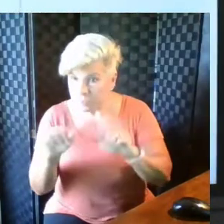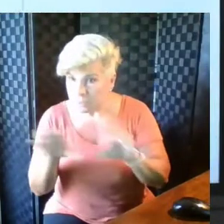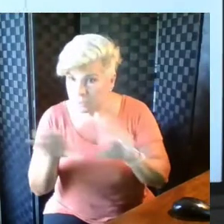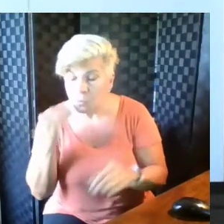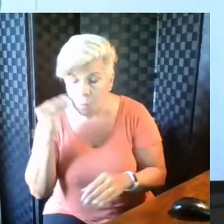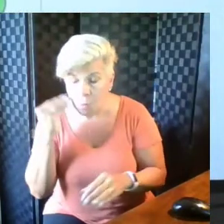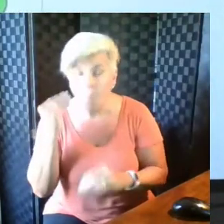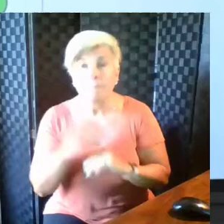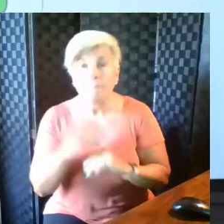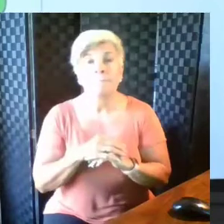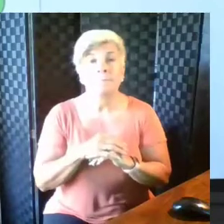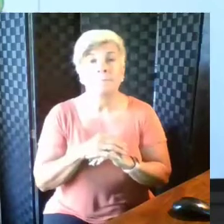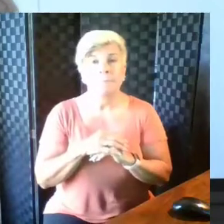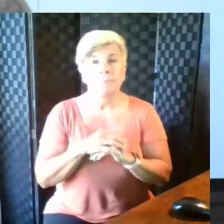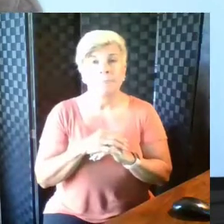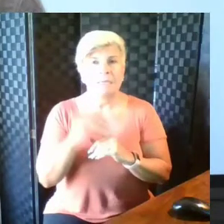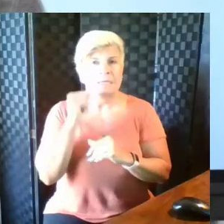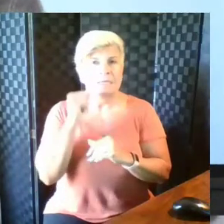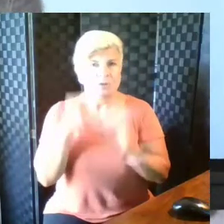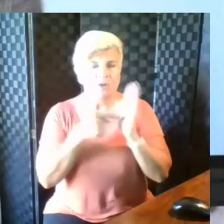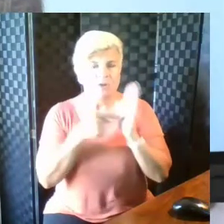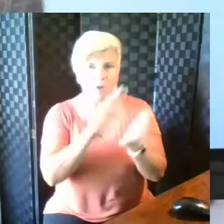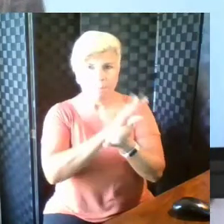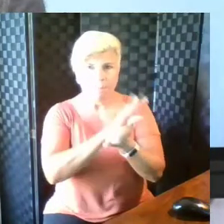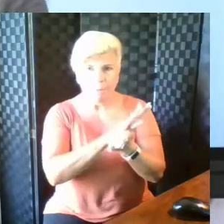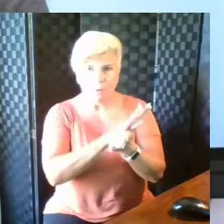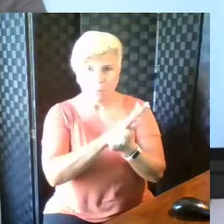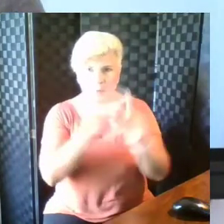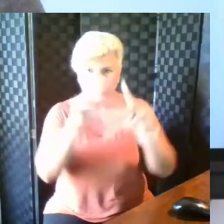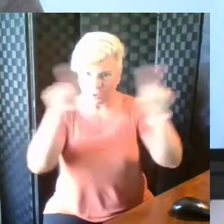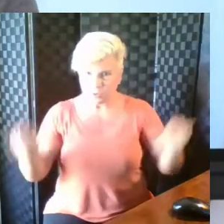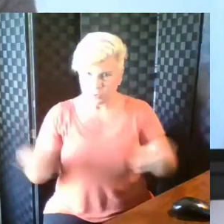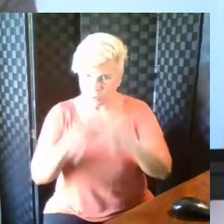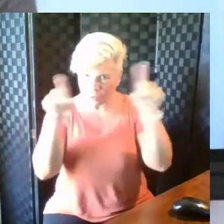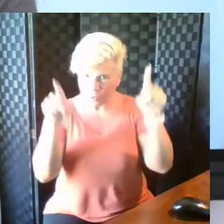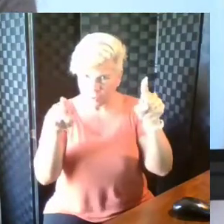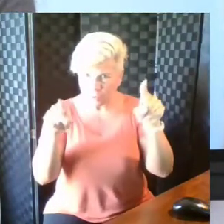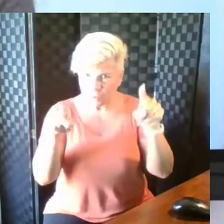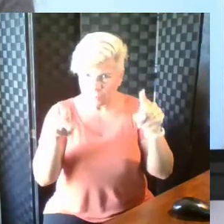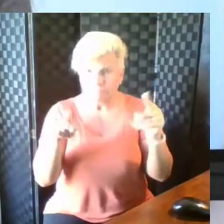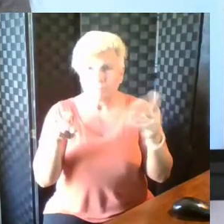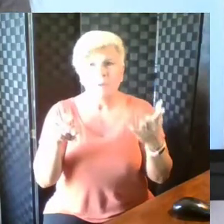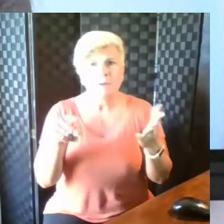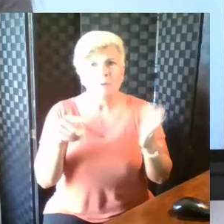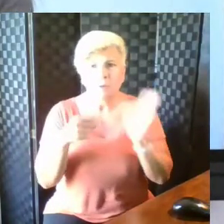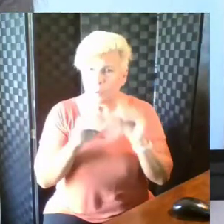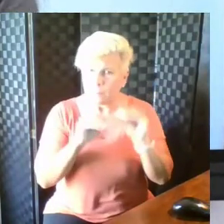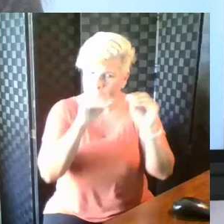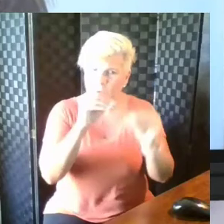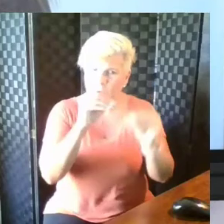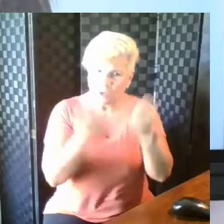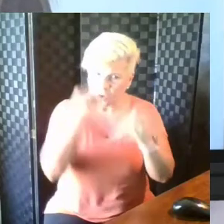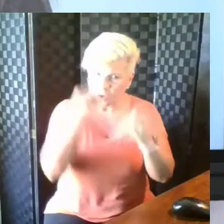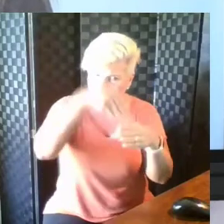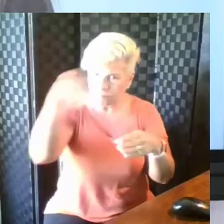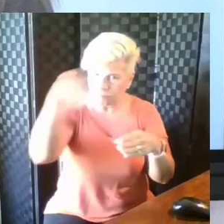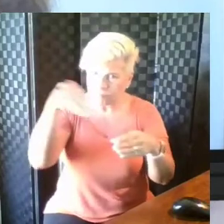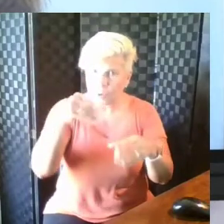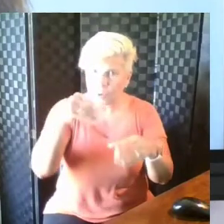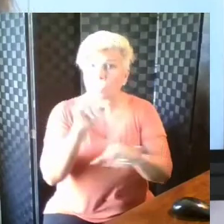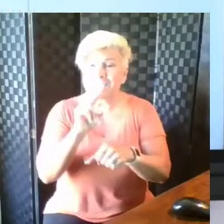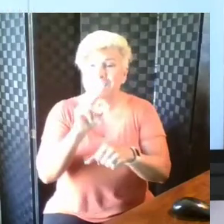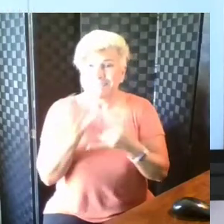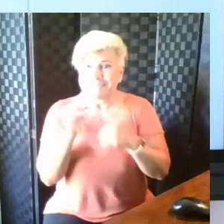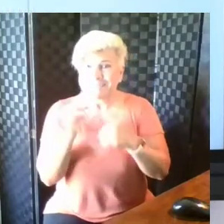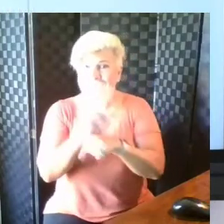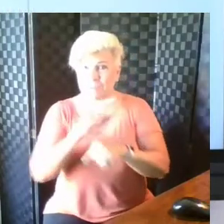you this page from your packet on page 19 with the circles. And we talked about putting cars in here, and today I'm going to use those buttons that I